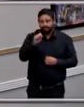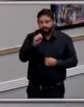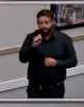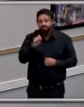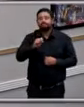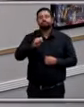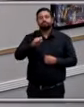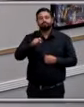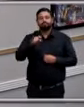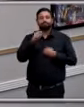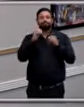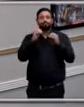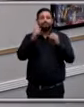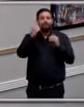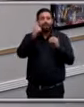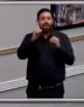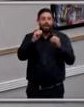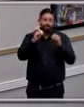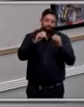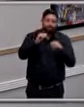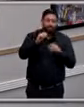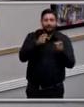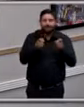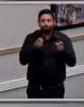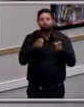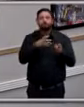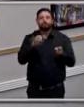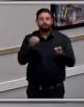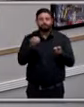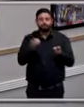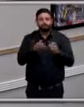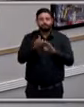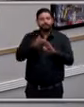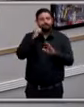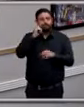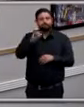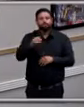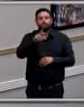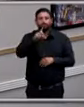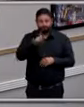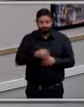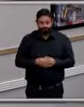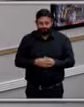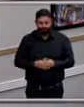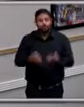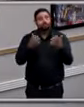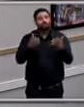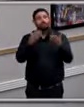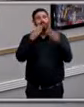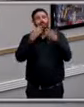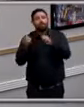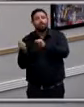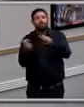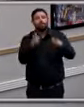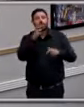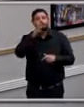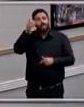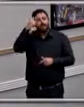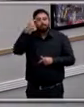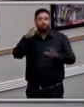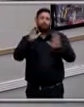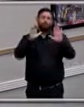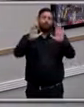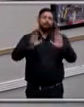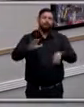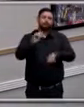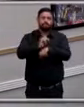ISD. We'd like to start off by thanking all our parents for the wonderful job that you're doing. We know that